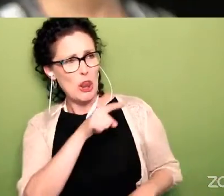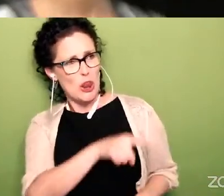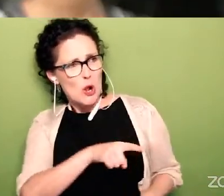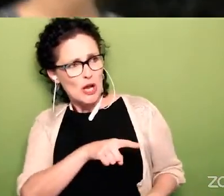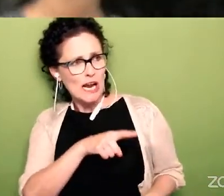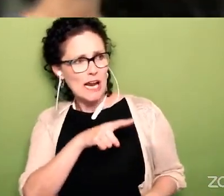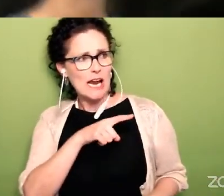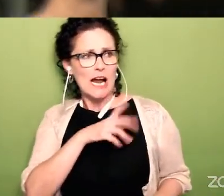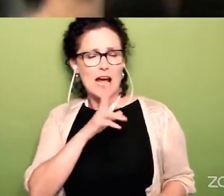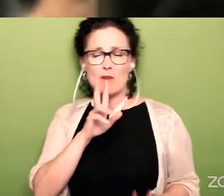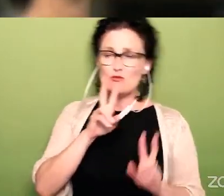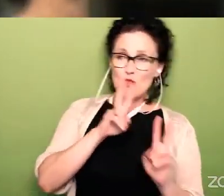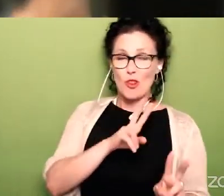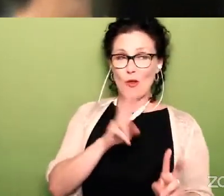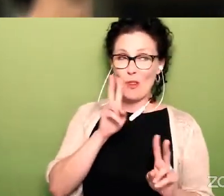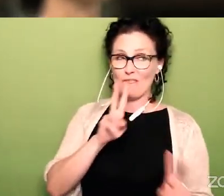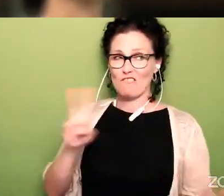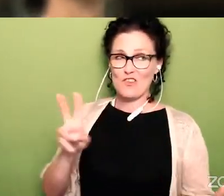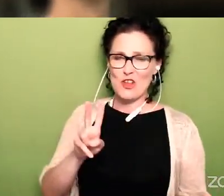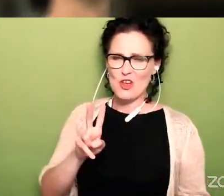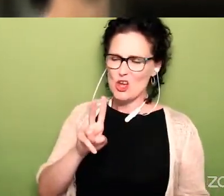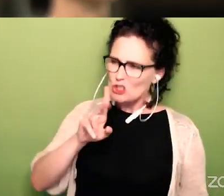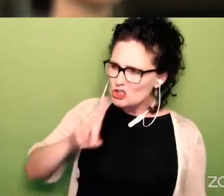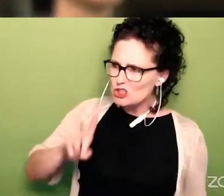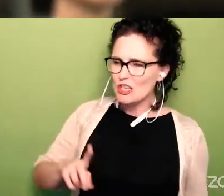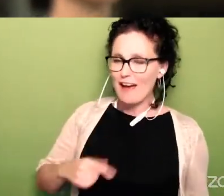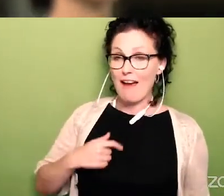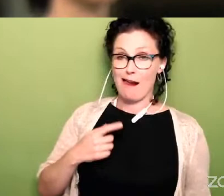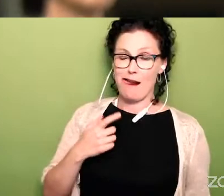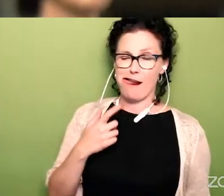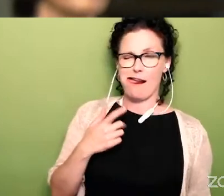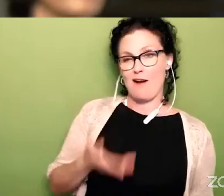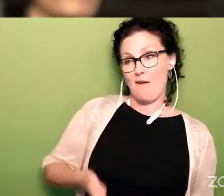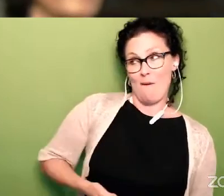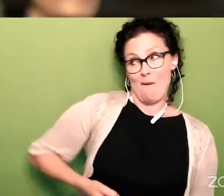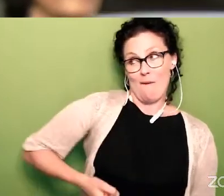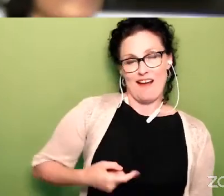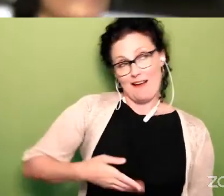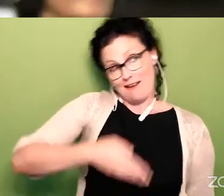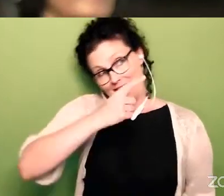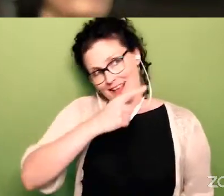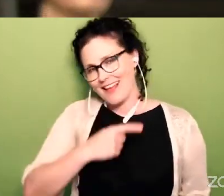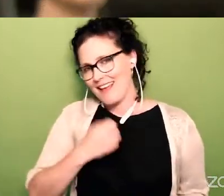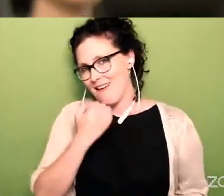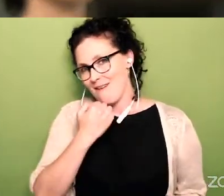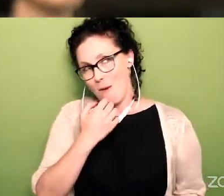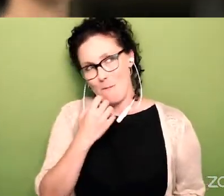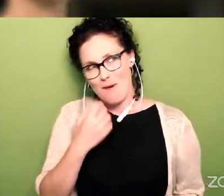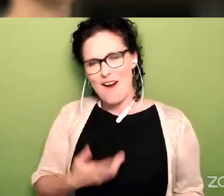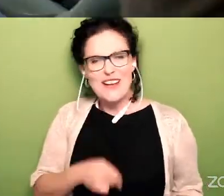it. You do it. You do it. You do it. You do it. You do it. You do it. Fine. Rock, paper, scissors. Come.